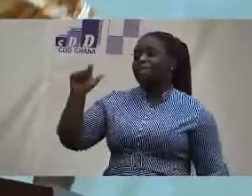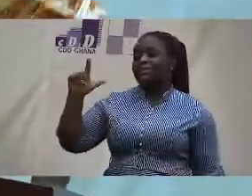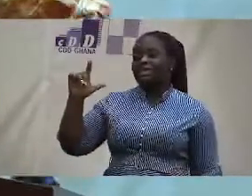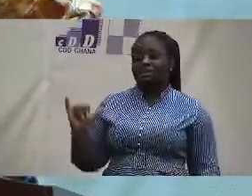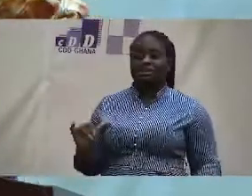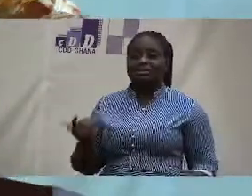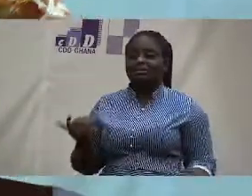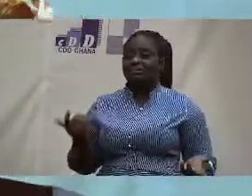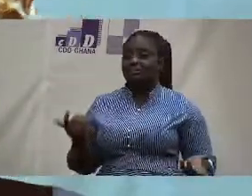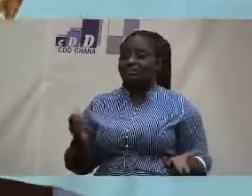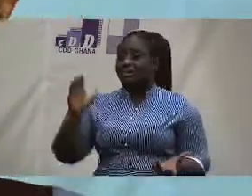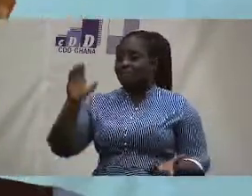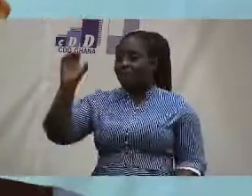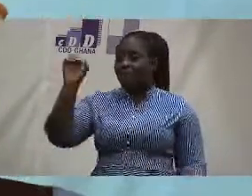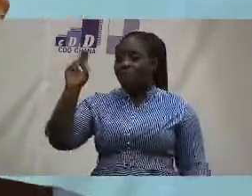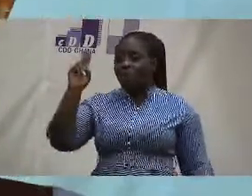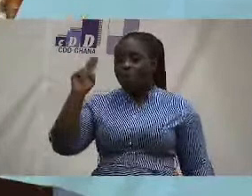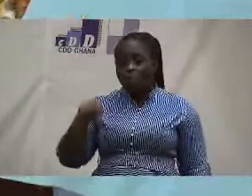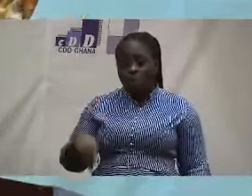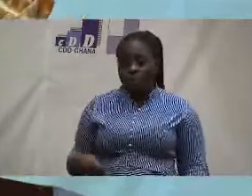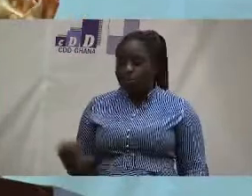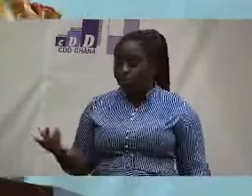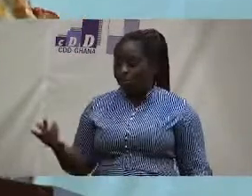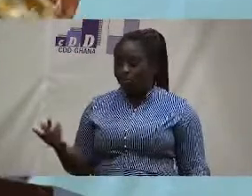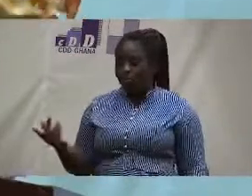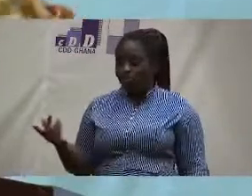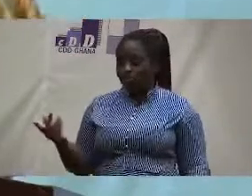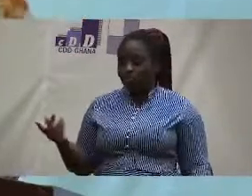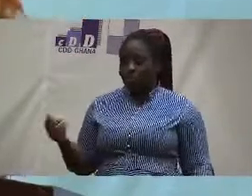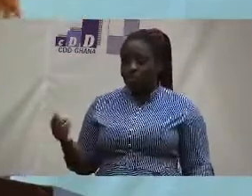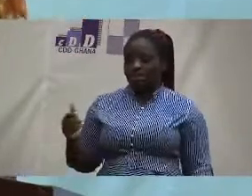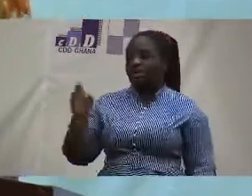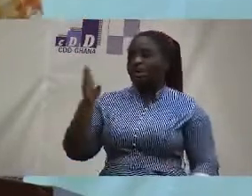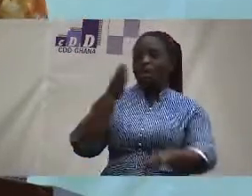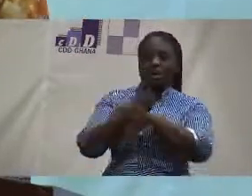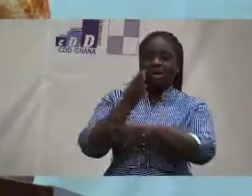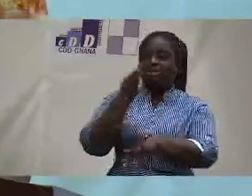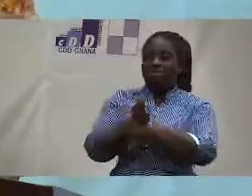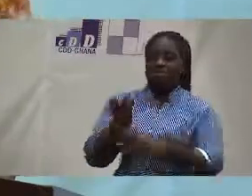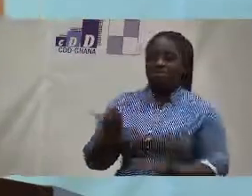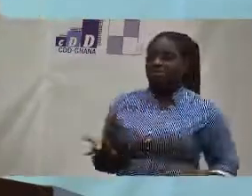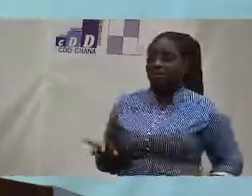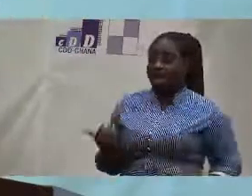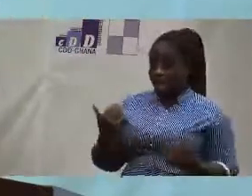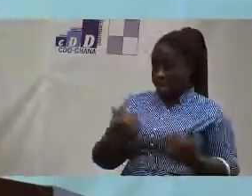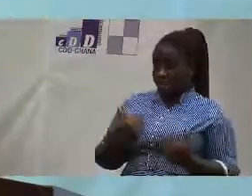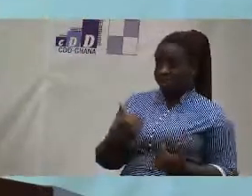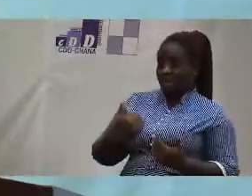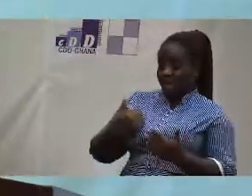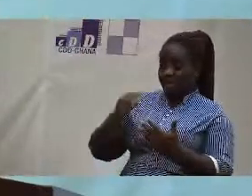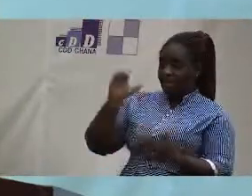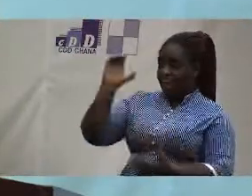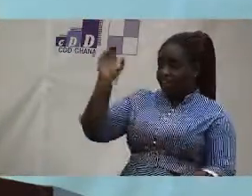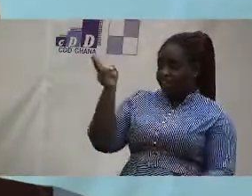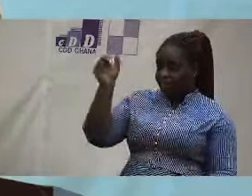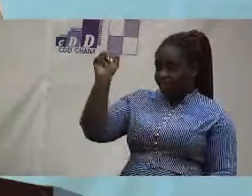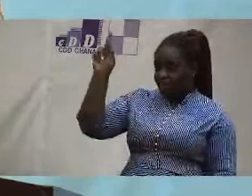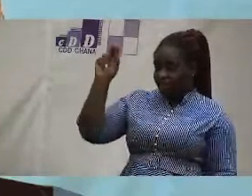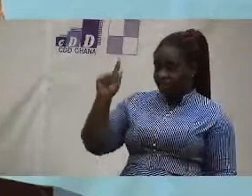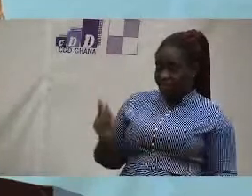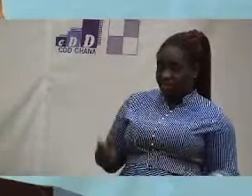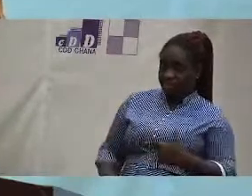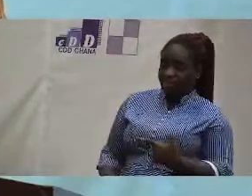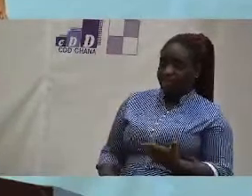coup, of course, the double coup in Burkina Faso. And I had a chat because they are parts and